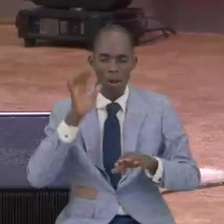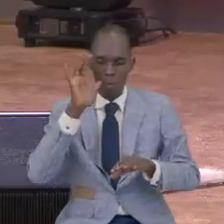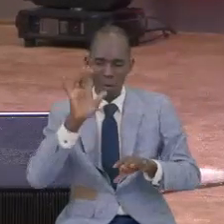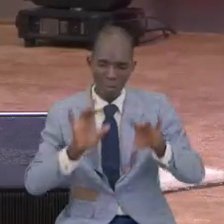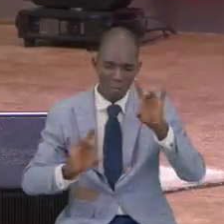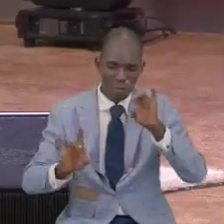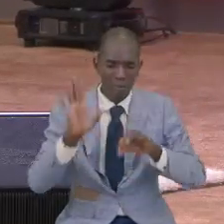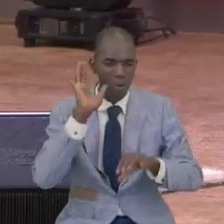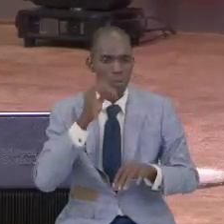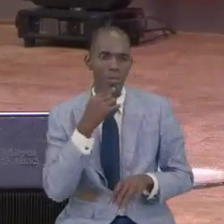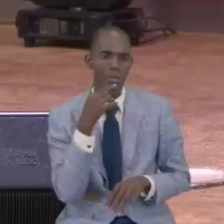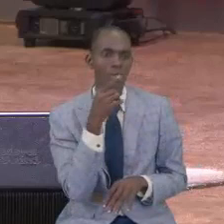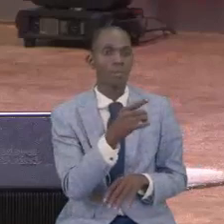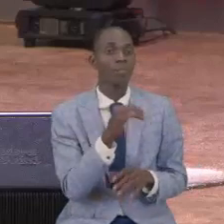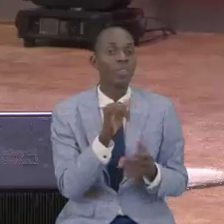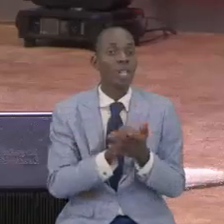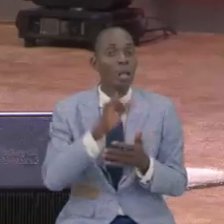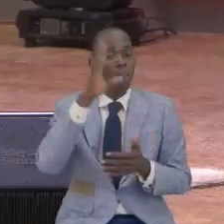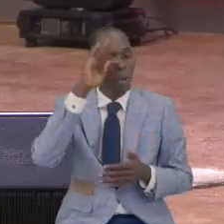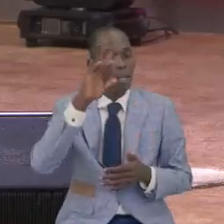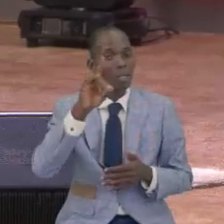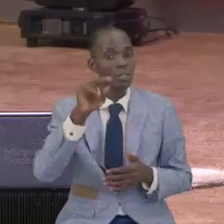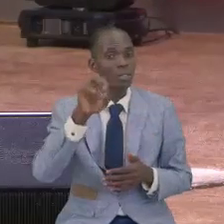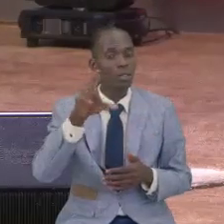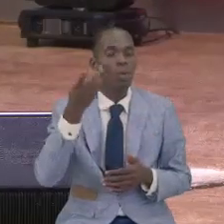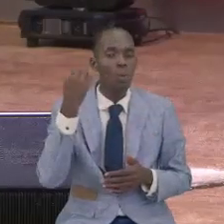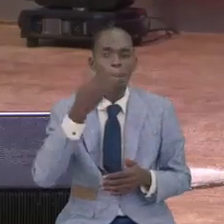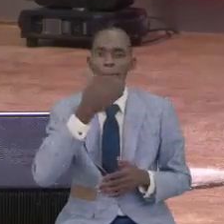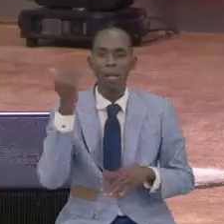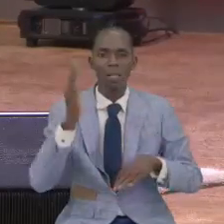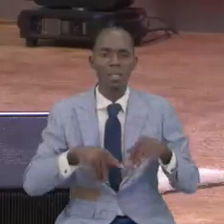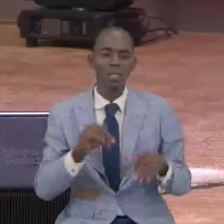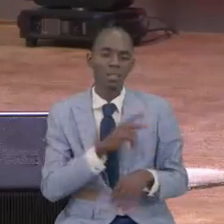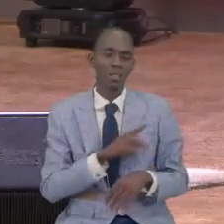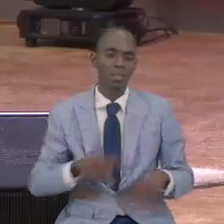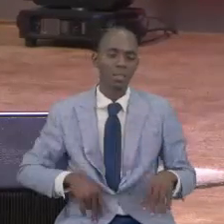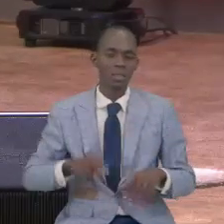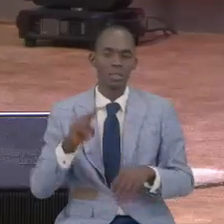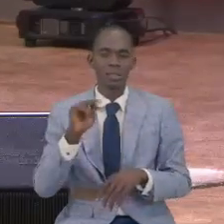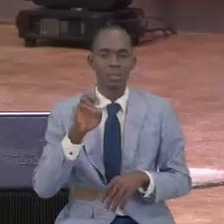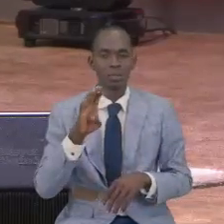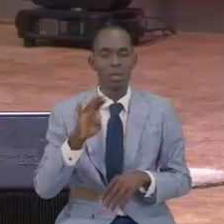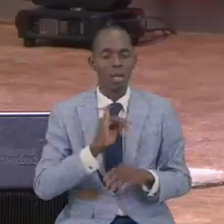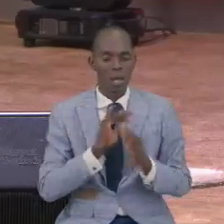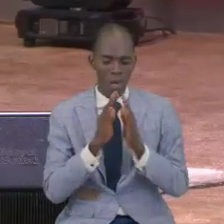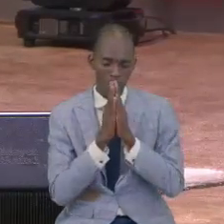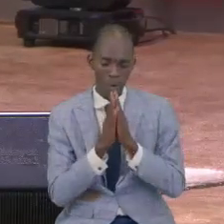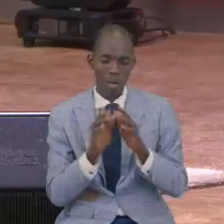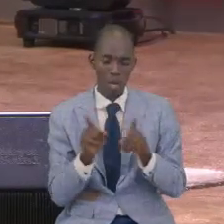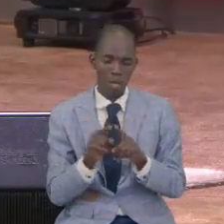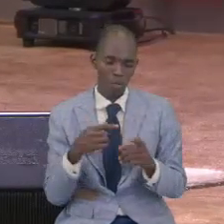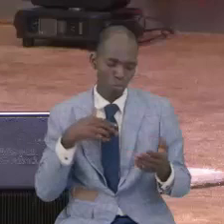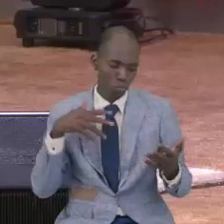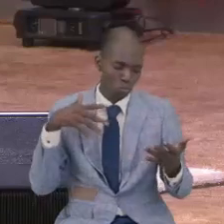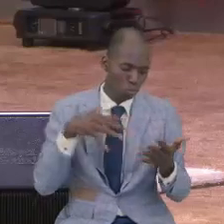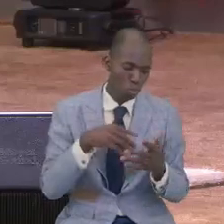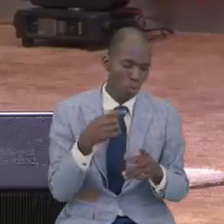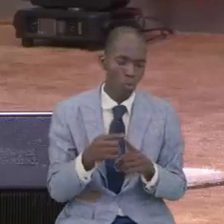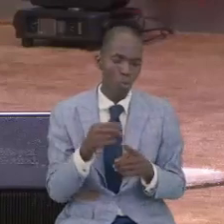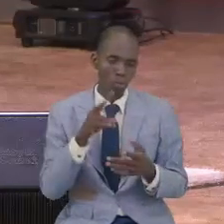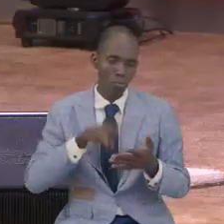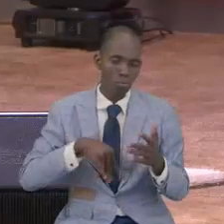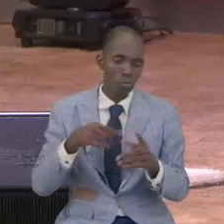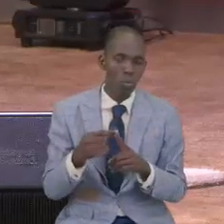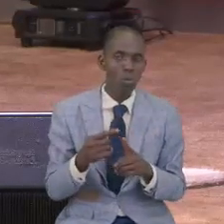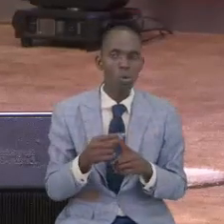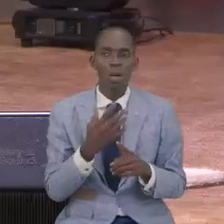was better than Nebuchadnezzar himself. And I pray that as we read the word, as we study the word, and as we